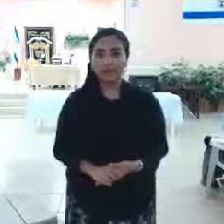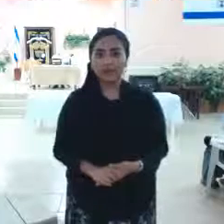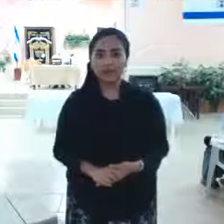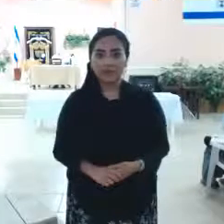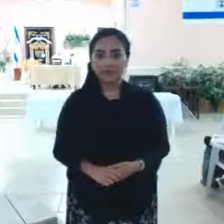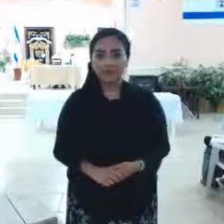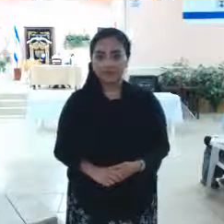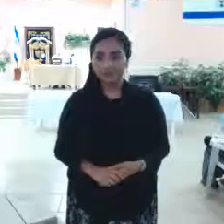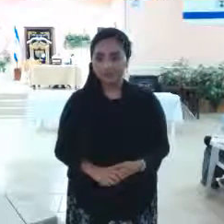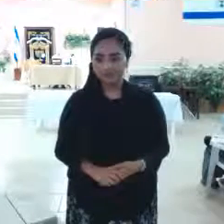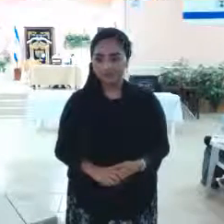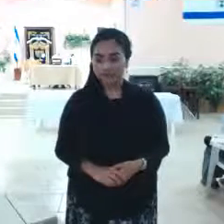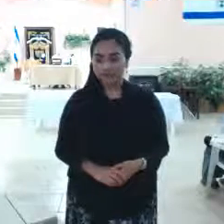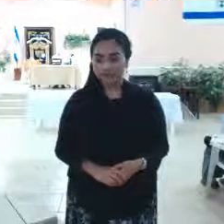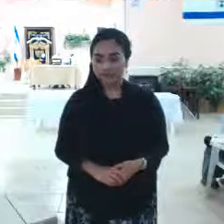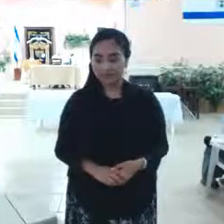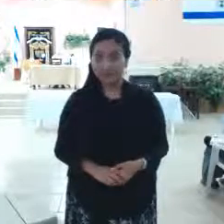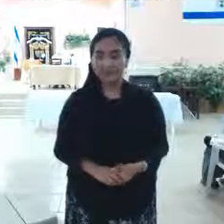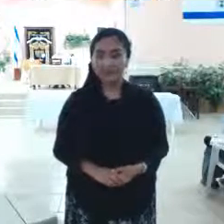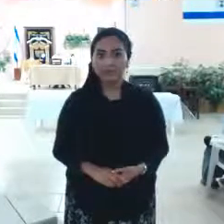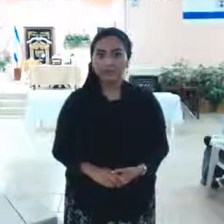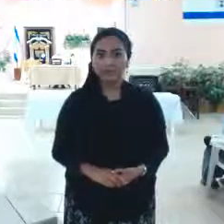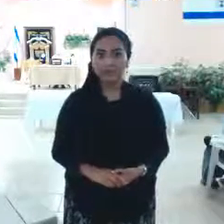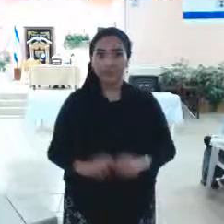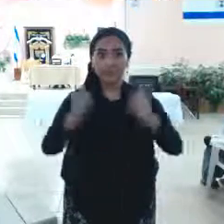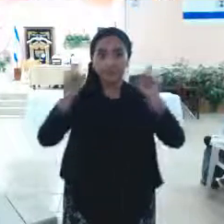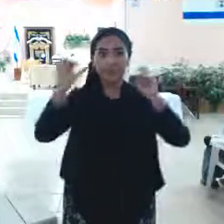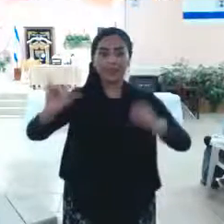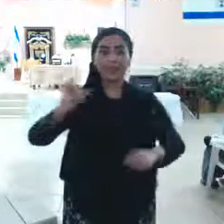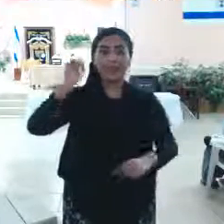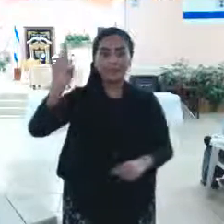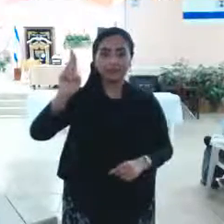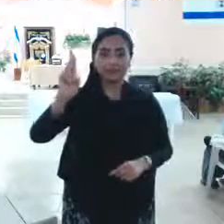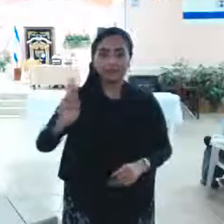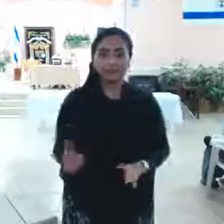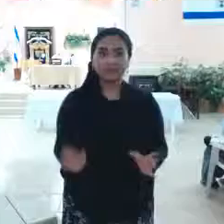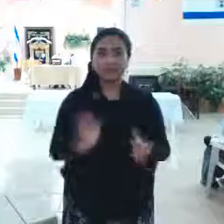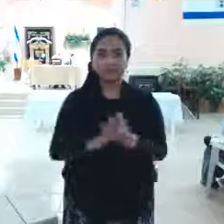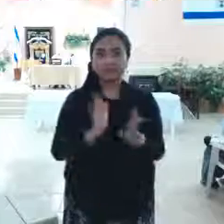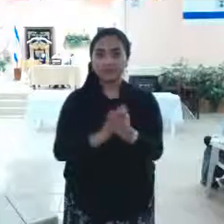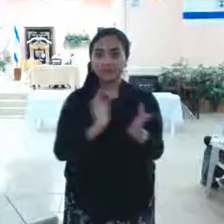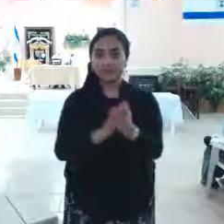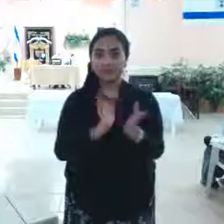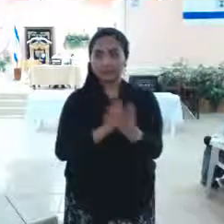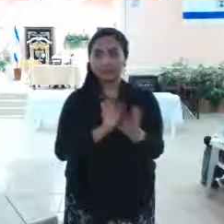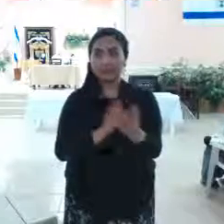feast with so many spontaneous things. Hallelujah.